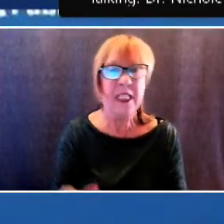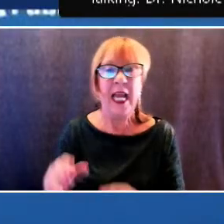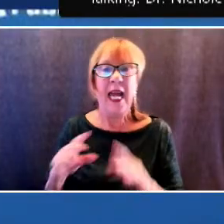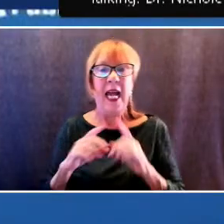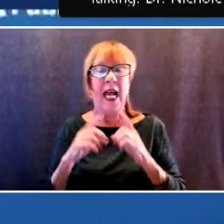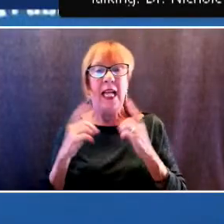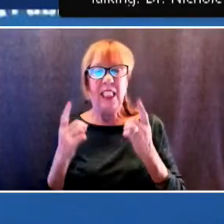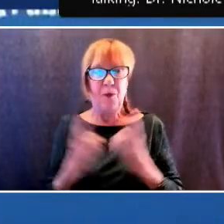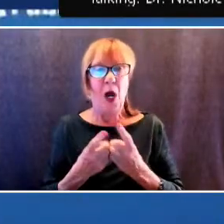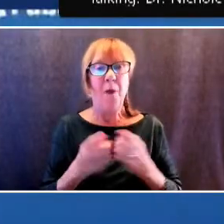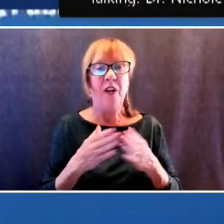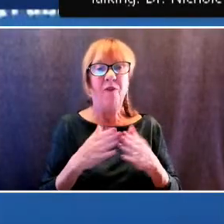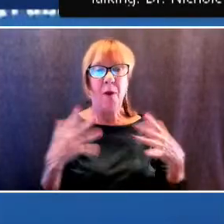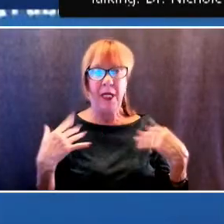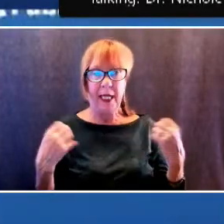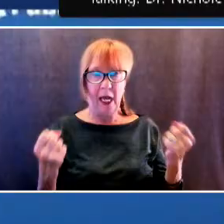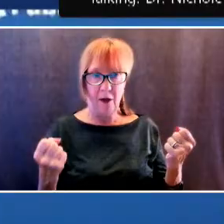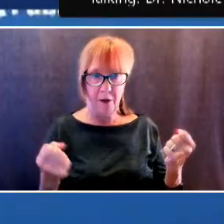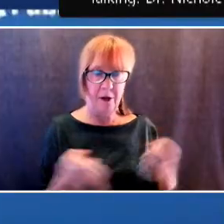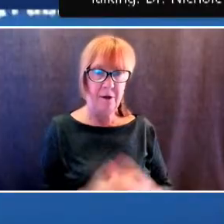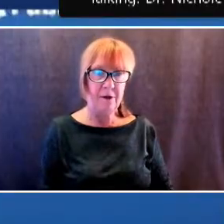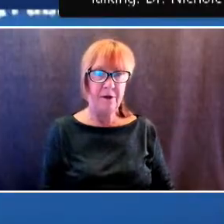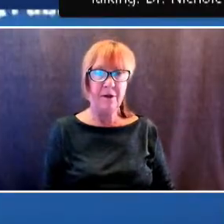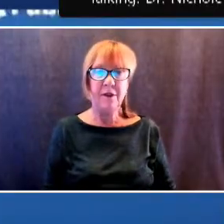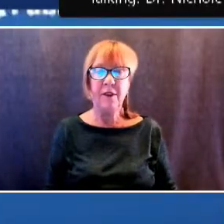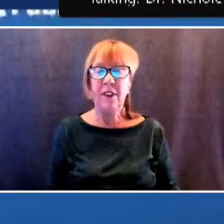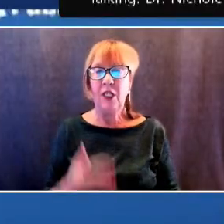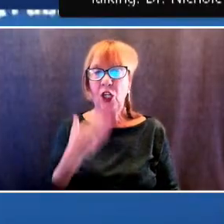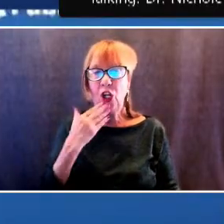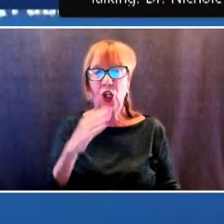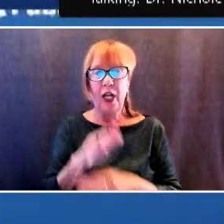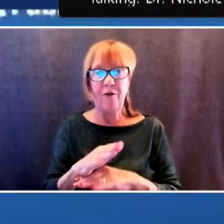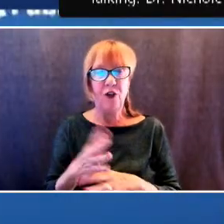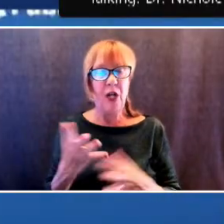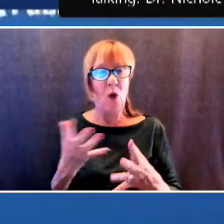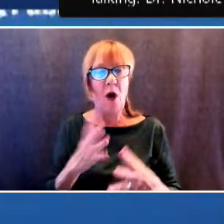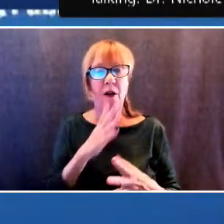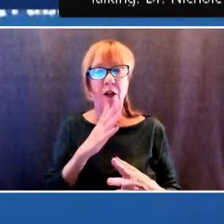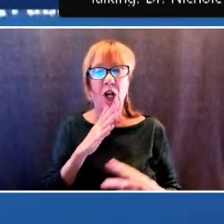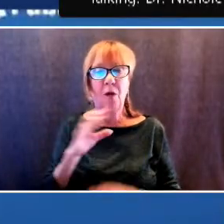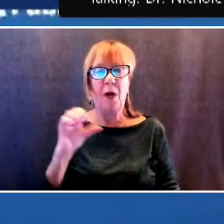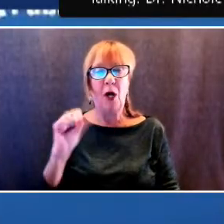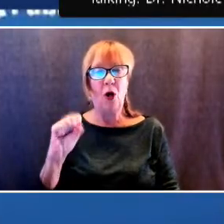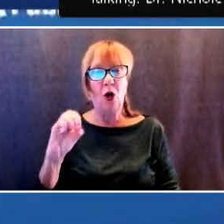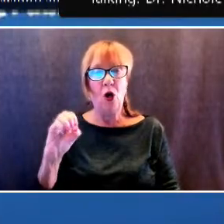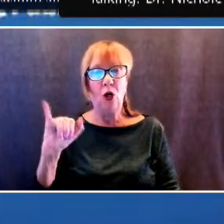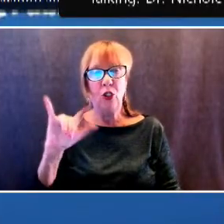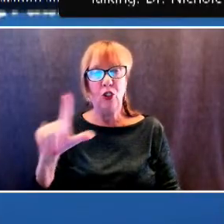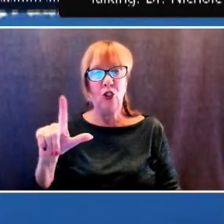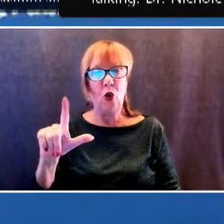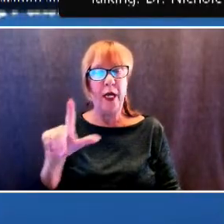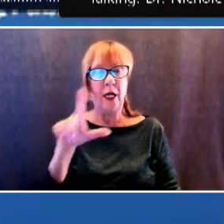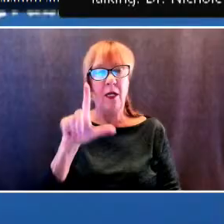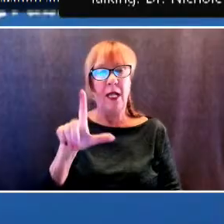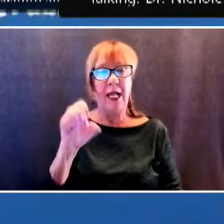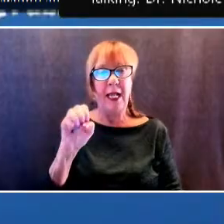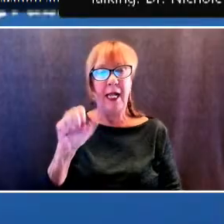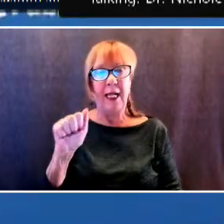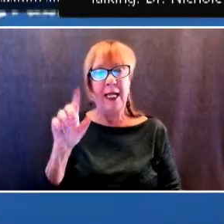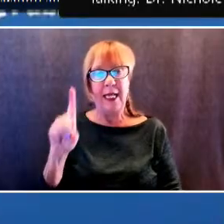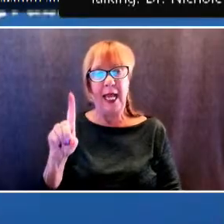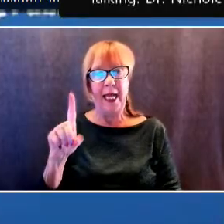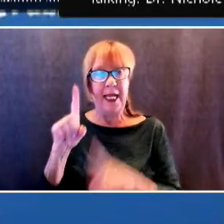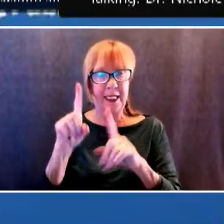to spend a couple minutes talking about the soil lead testing program that we have up and running and give folks a little bit